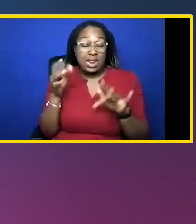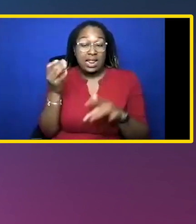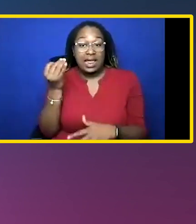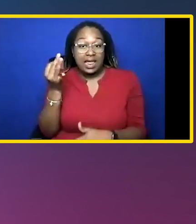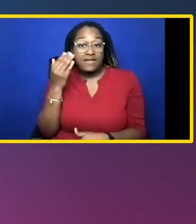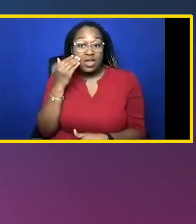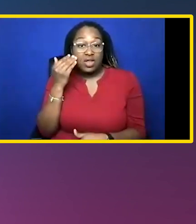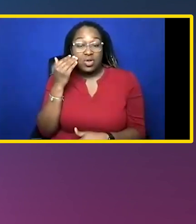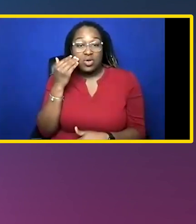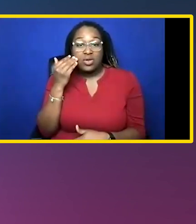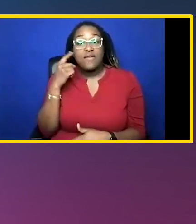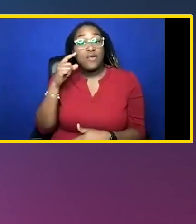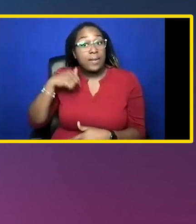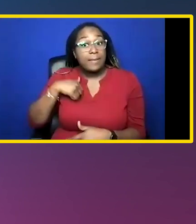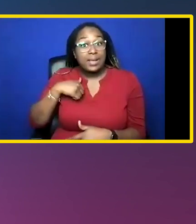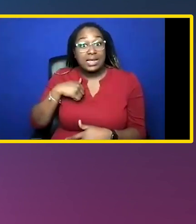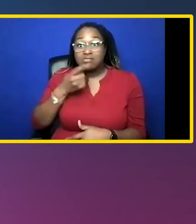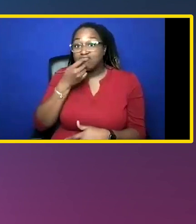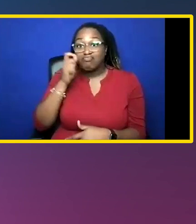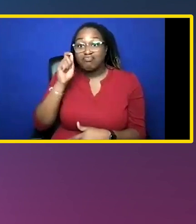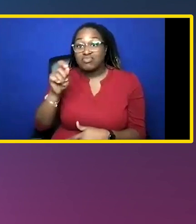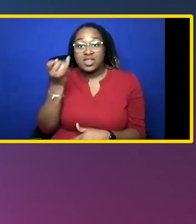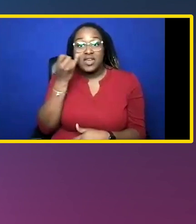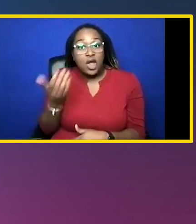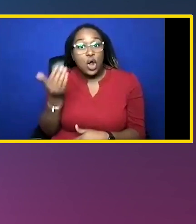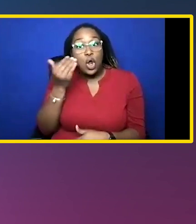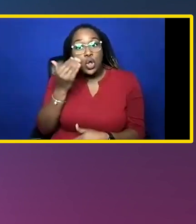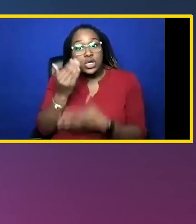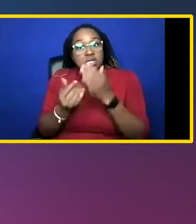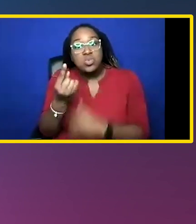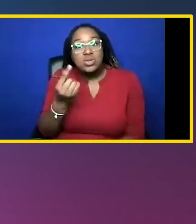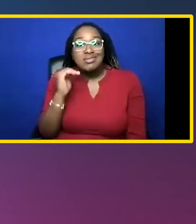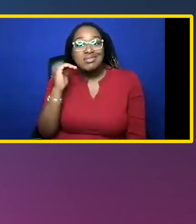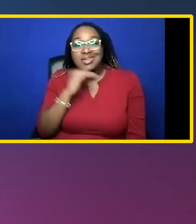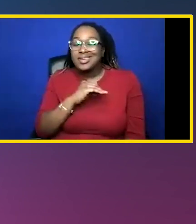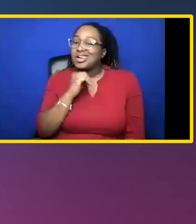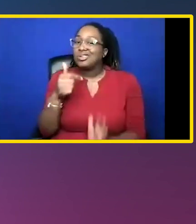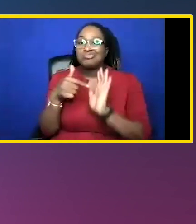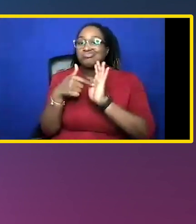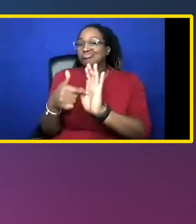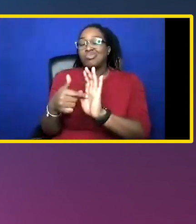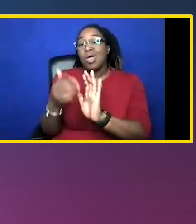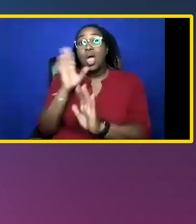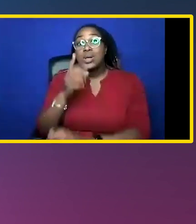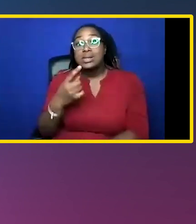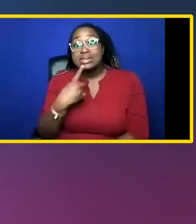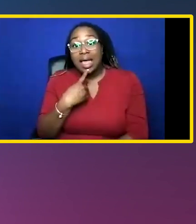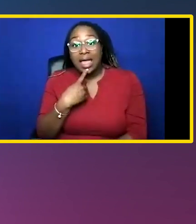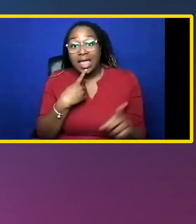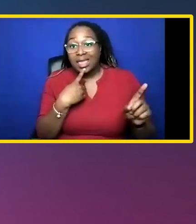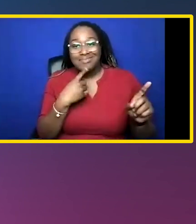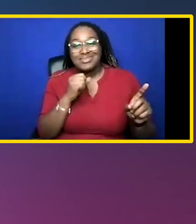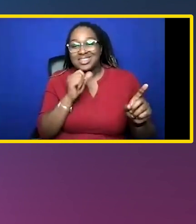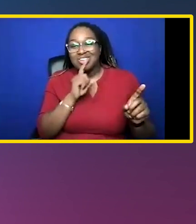the period for me, full stop, like if I know that someone's lying, I don't air it, or I will say that this is